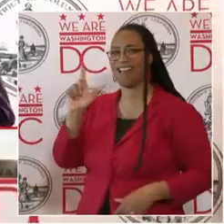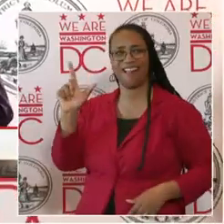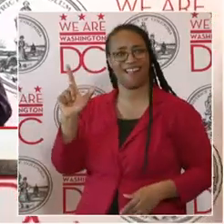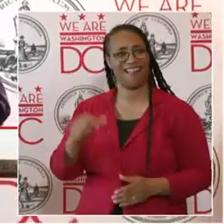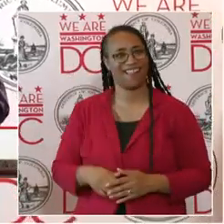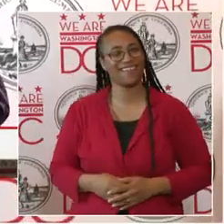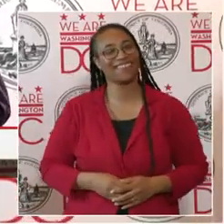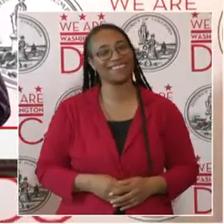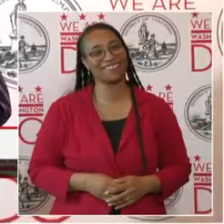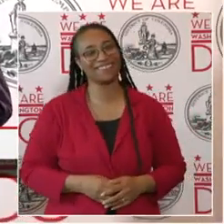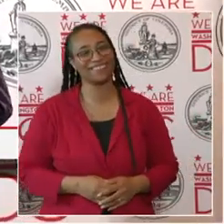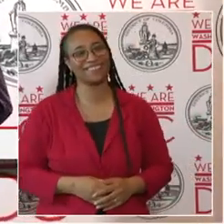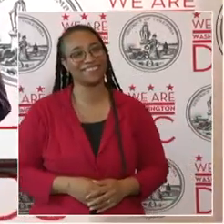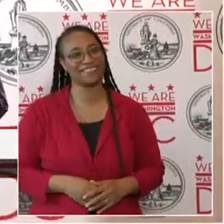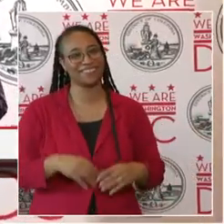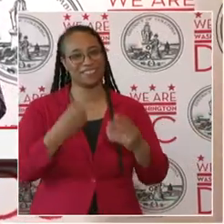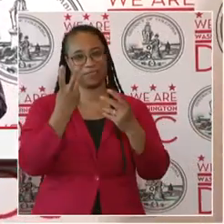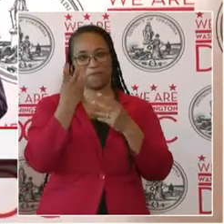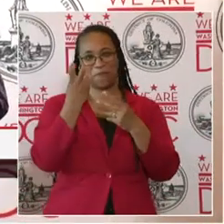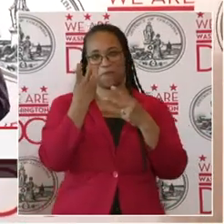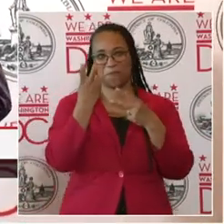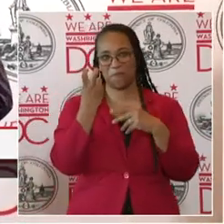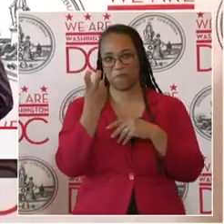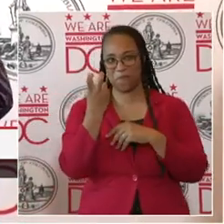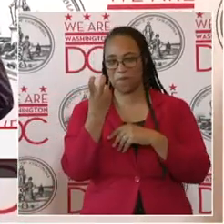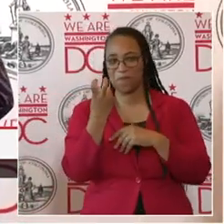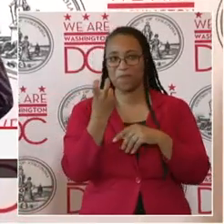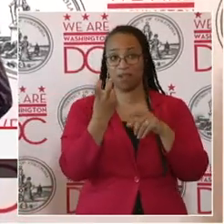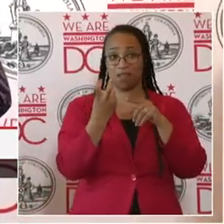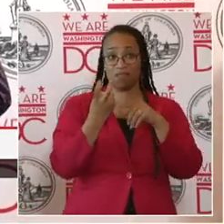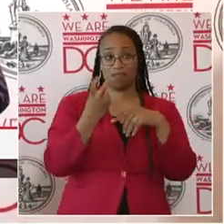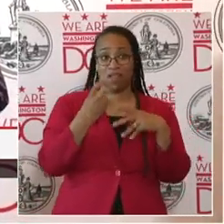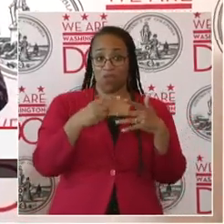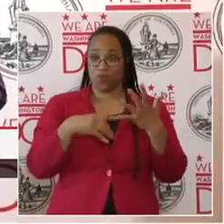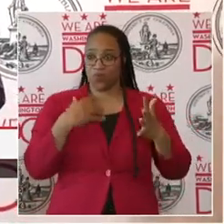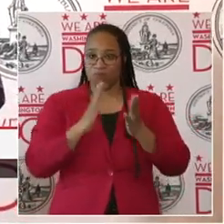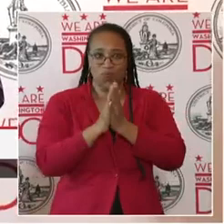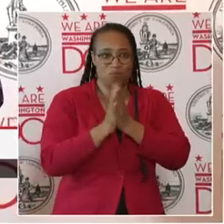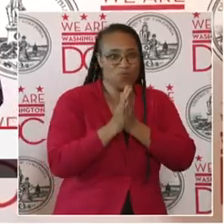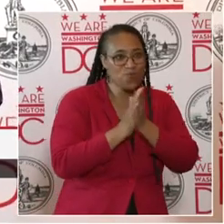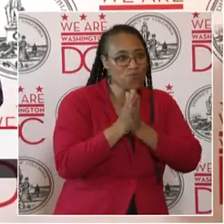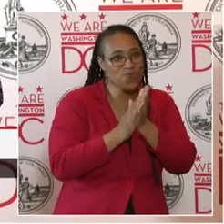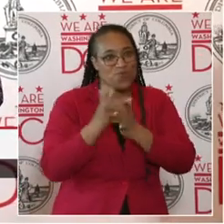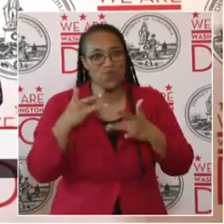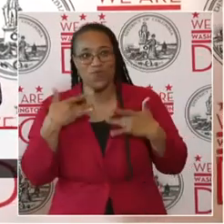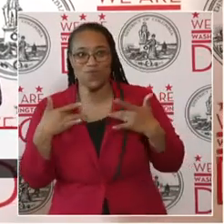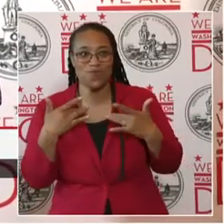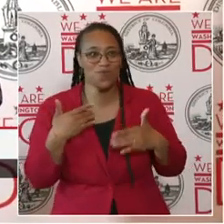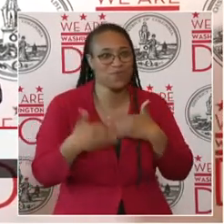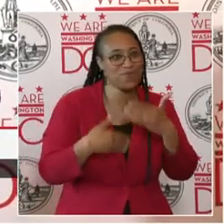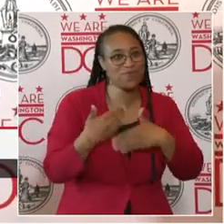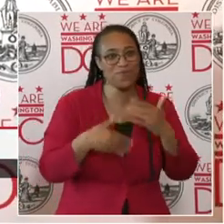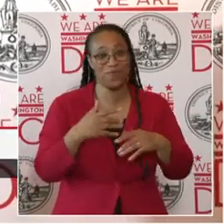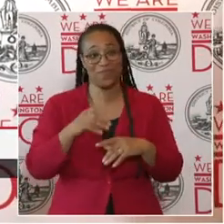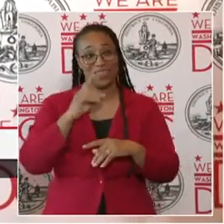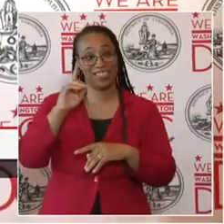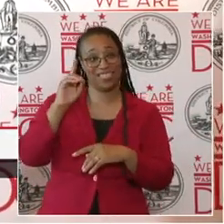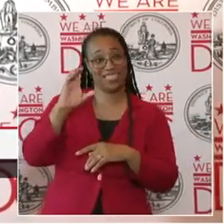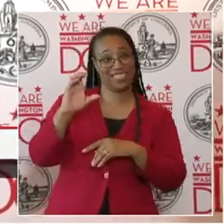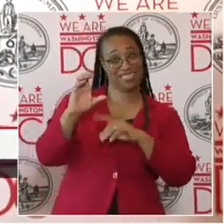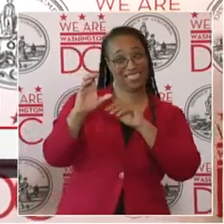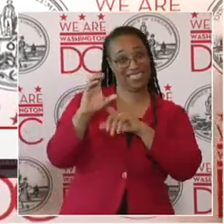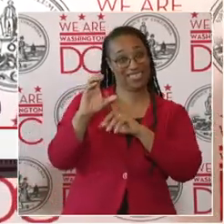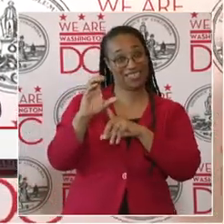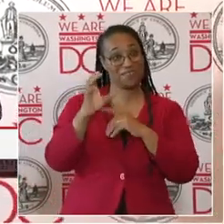We have 2 more honorees, and I'm telling you, the fire is on, all right? DC Washington Women of Excellence Award for the category of health